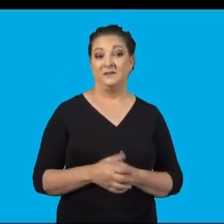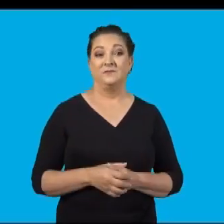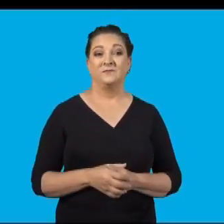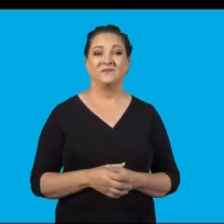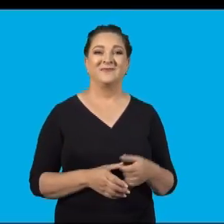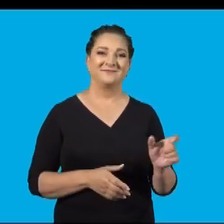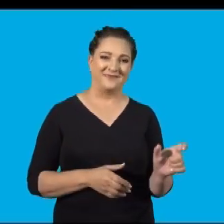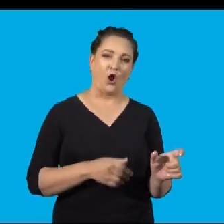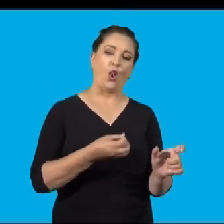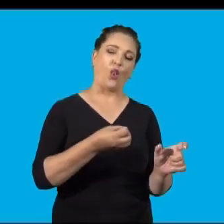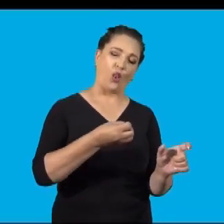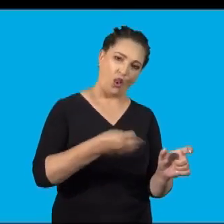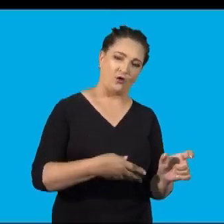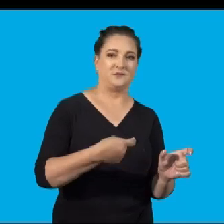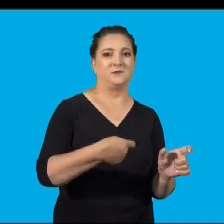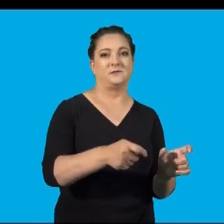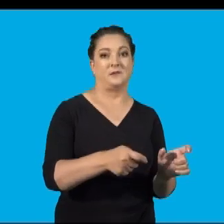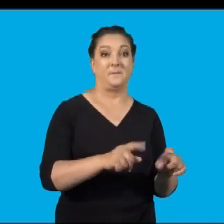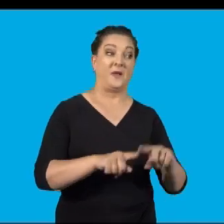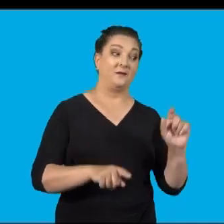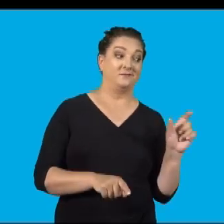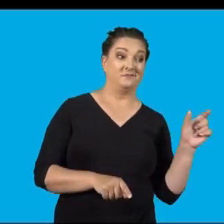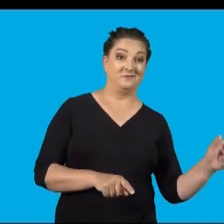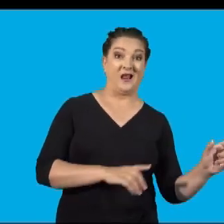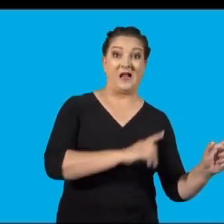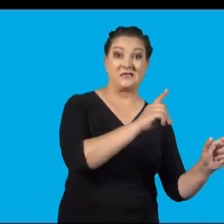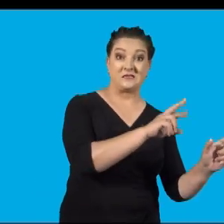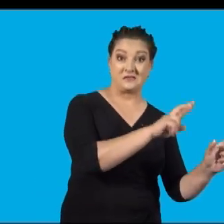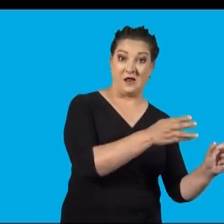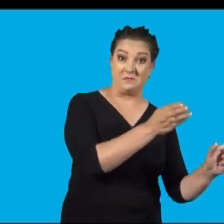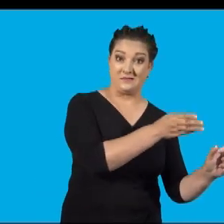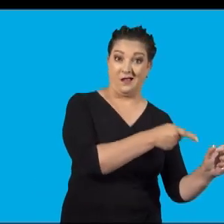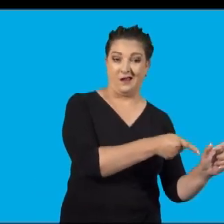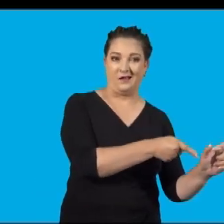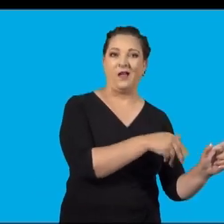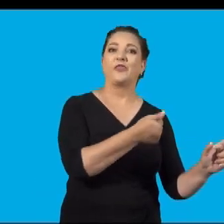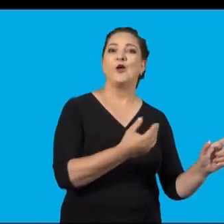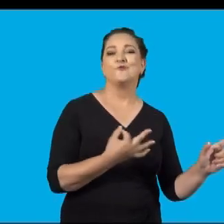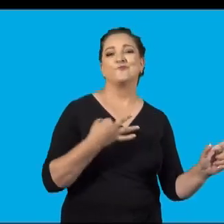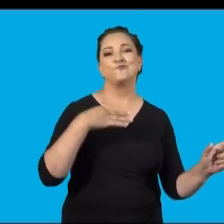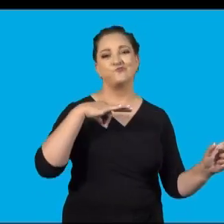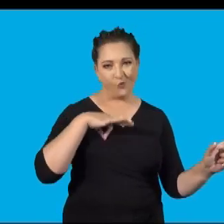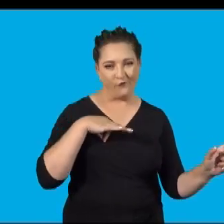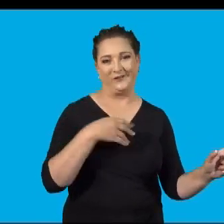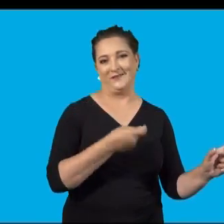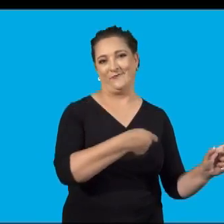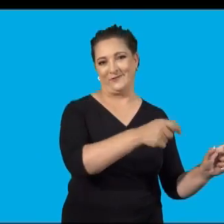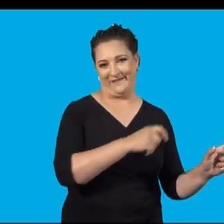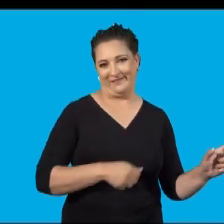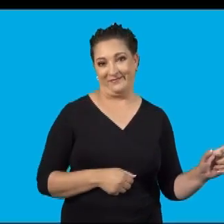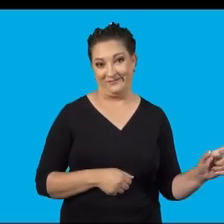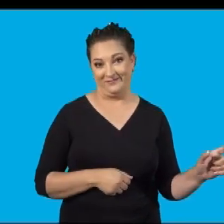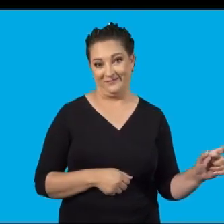side, it is a loss on sale. If it was on the debit side, then it would have been